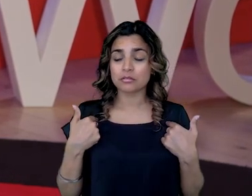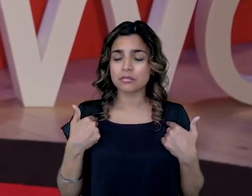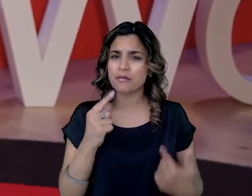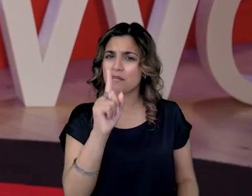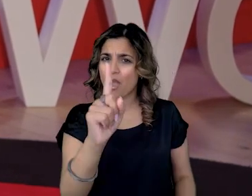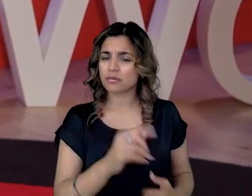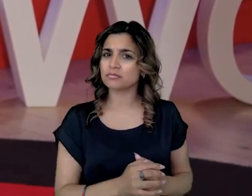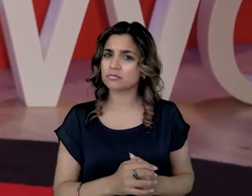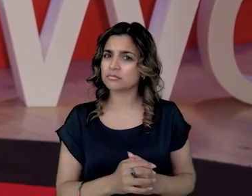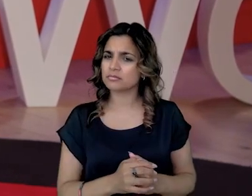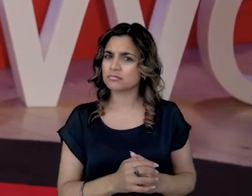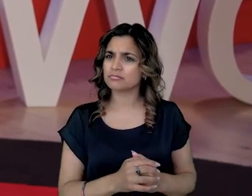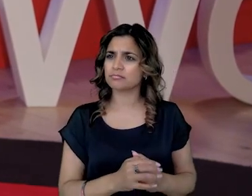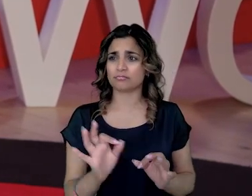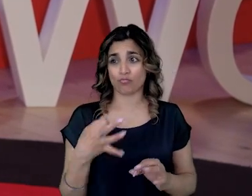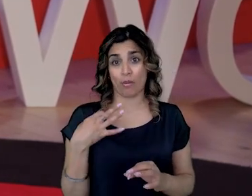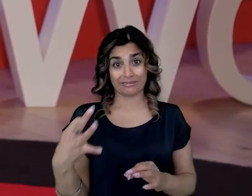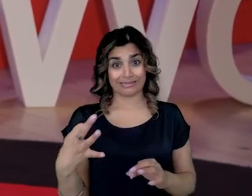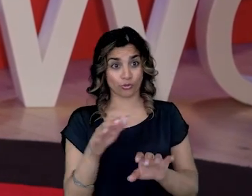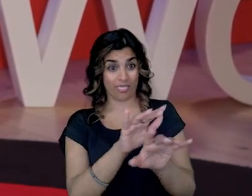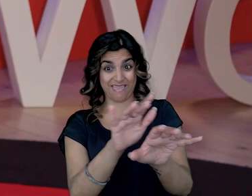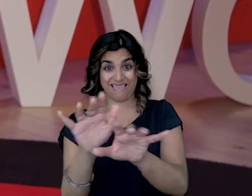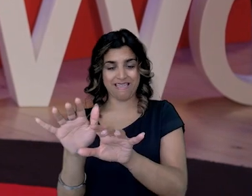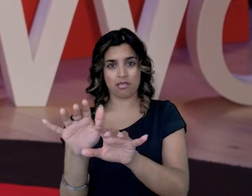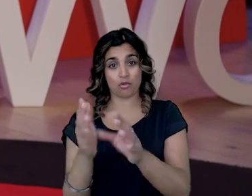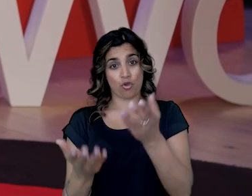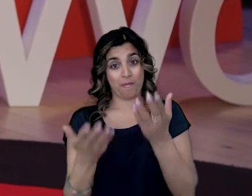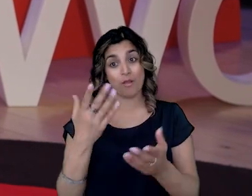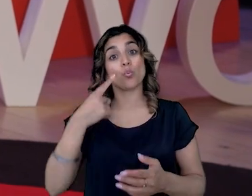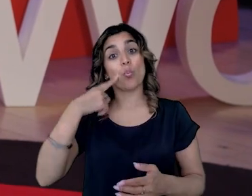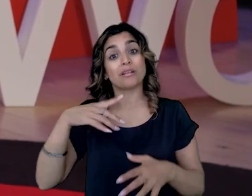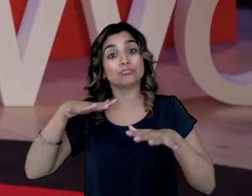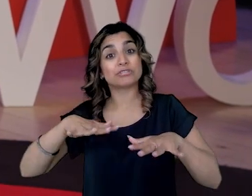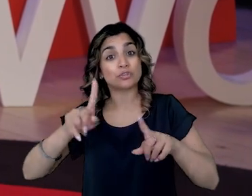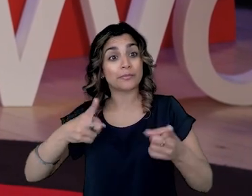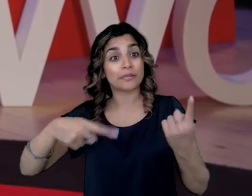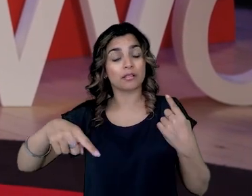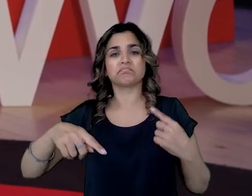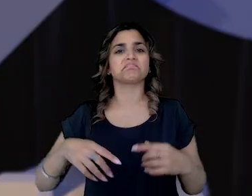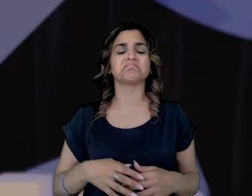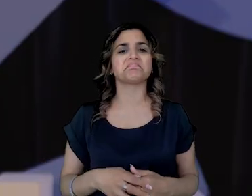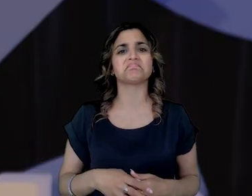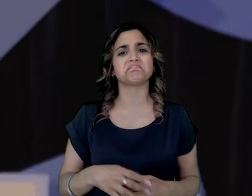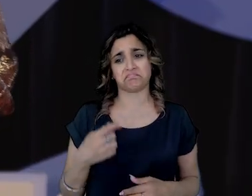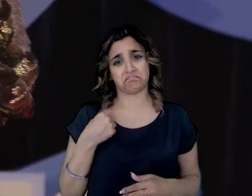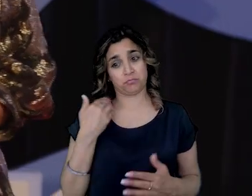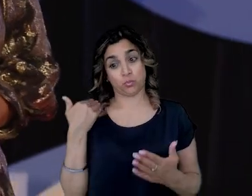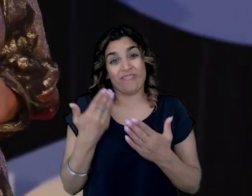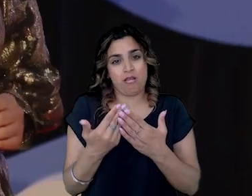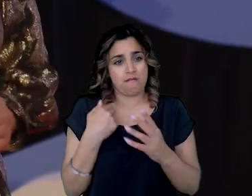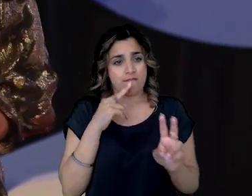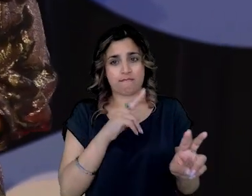but we are not as equally represented as our white british counterparts i've only ever